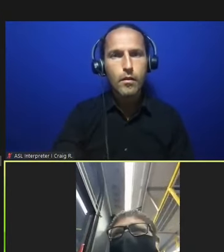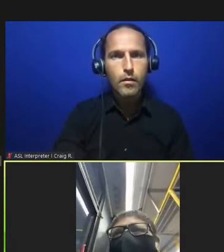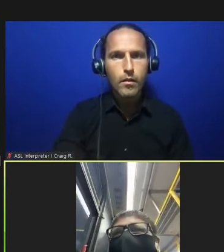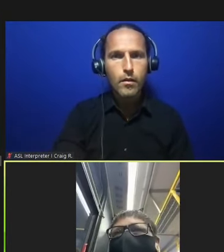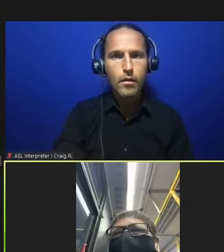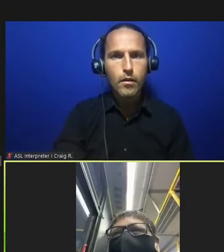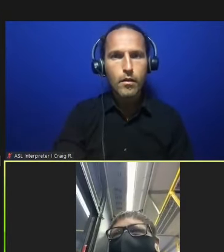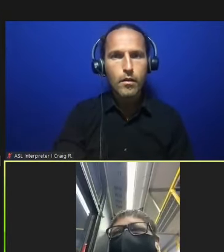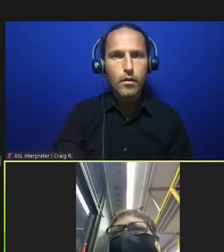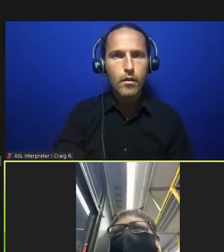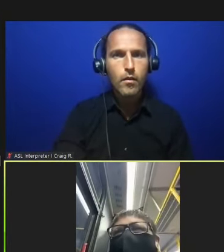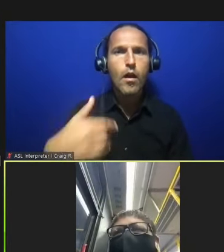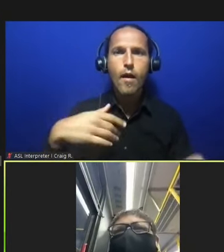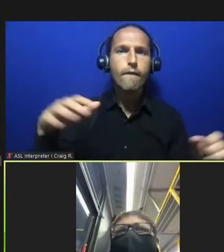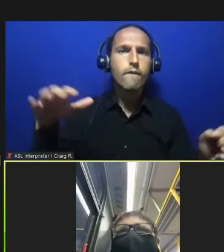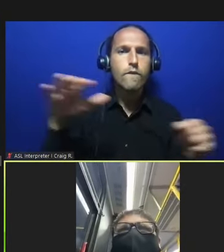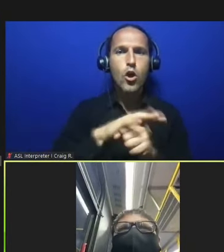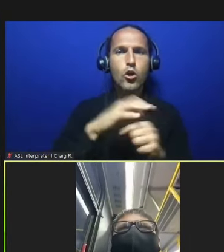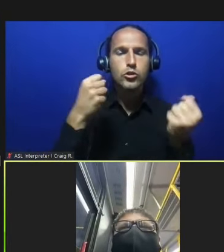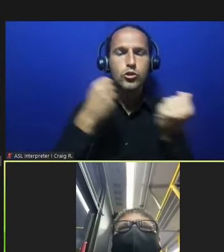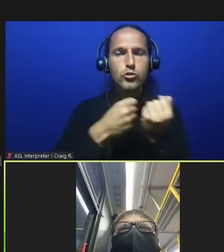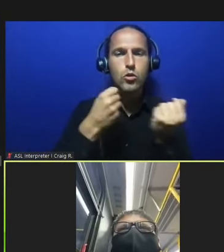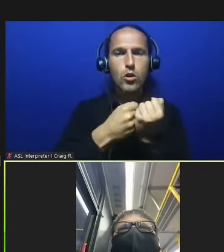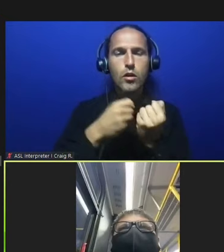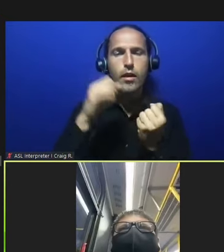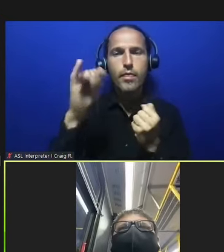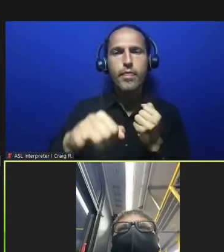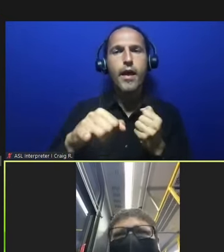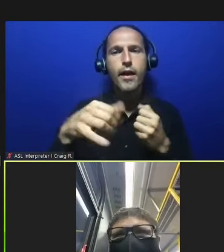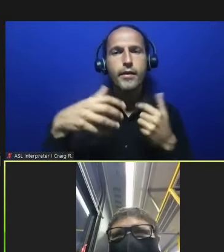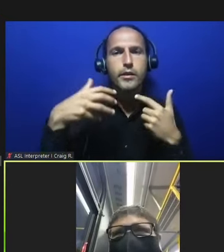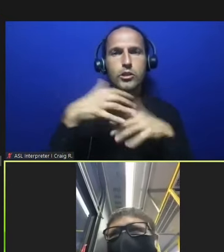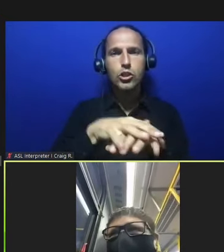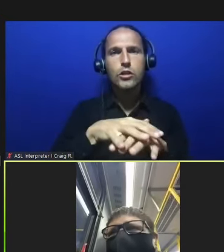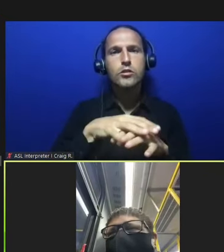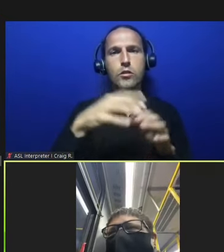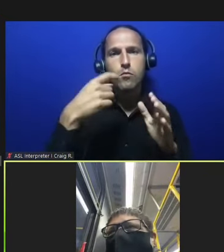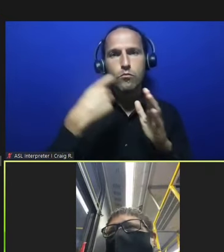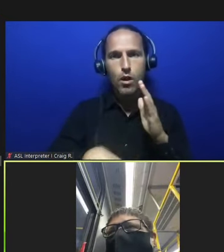I'm in full support of congestion pricing, but